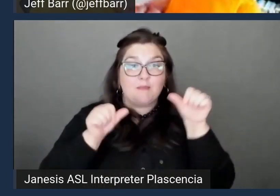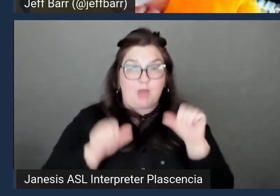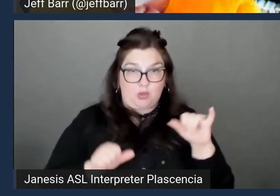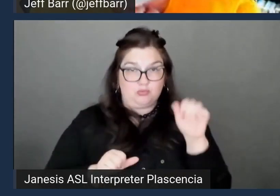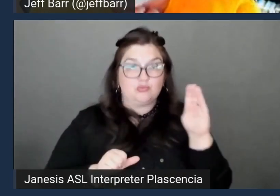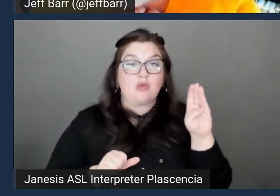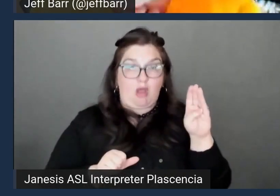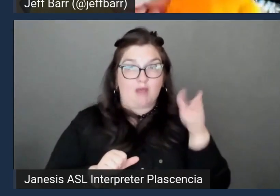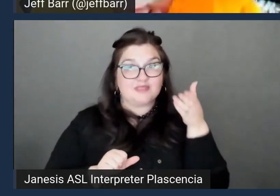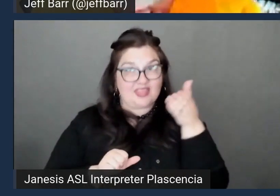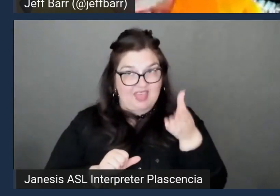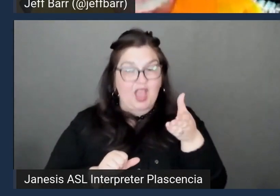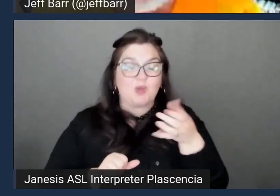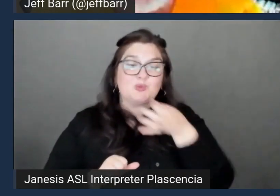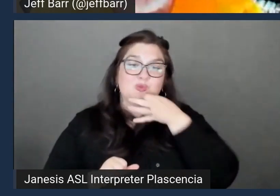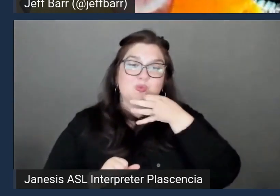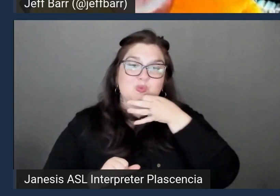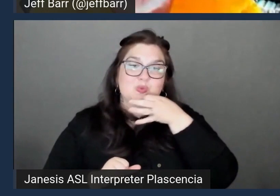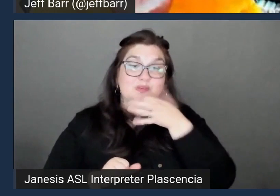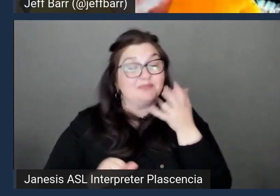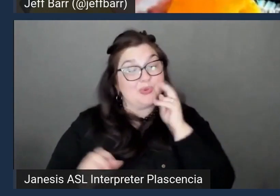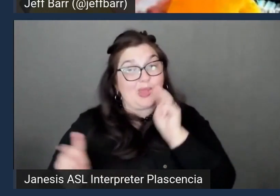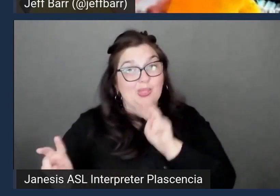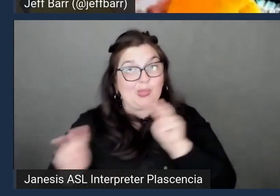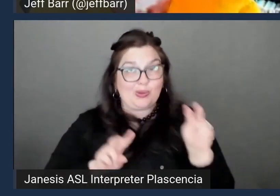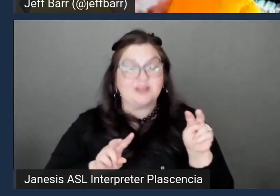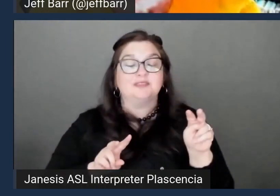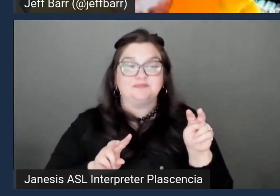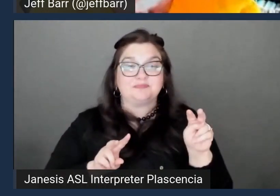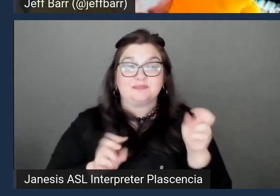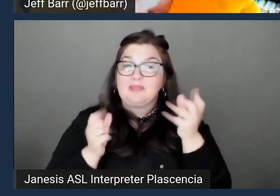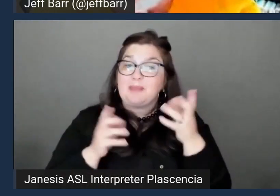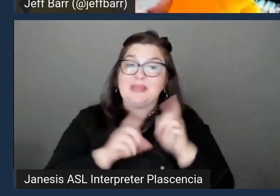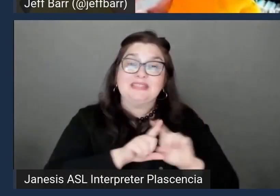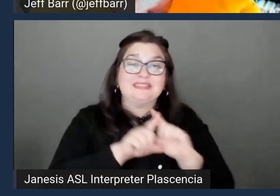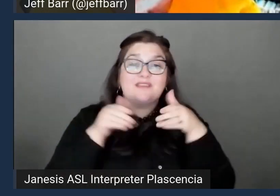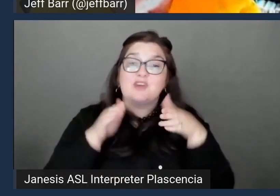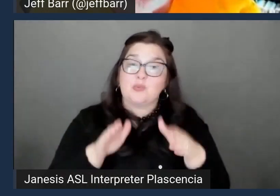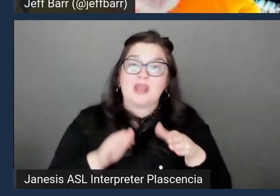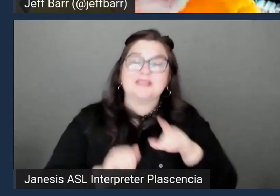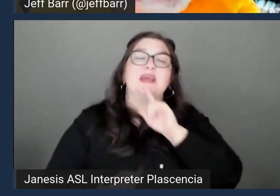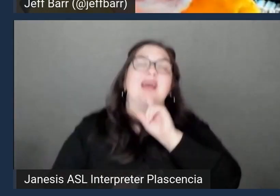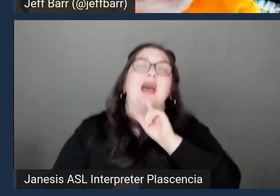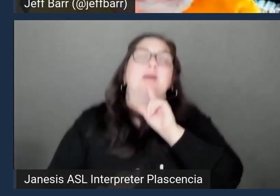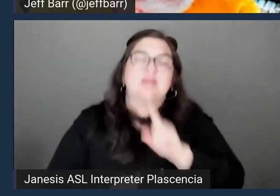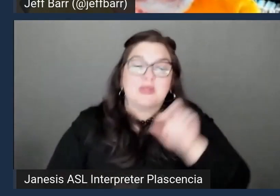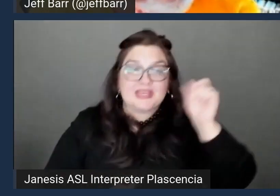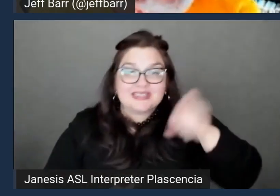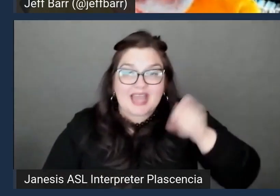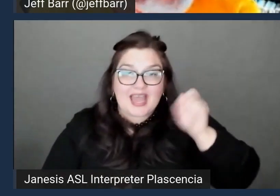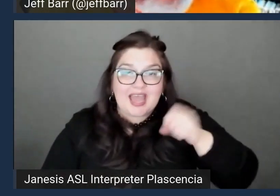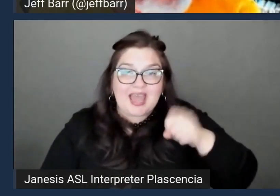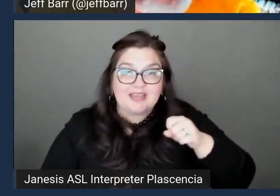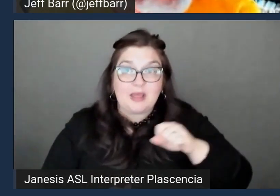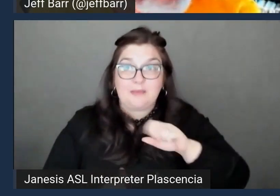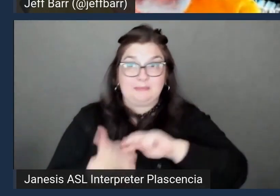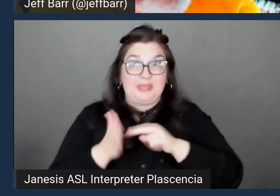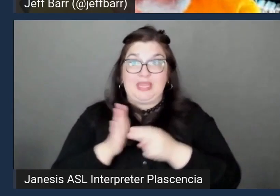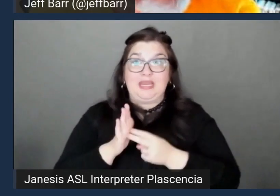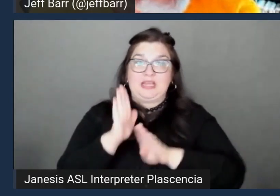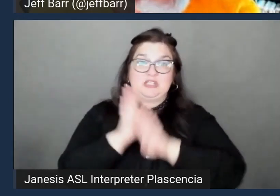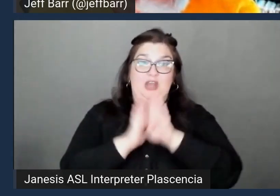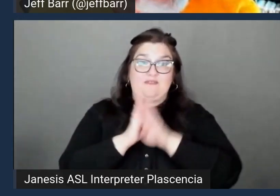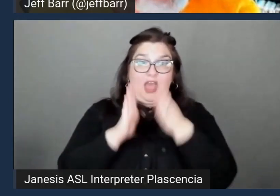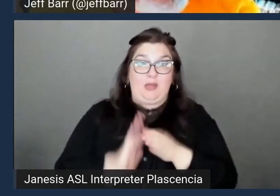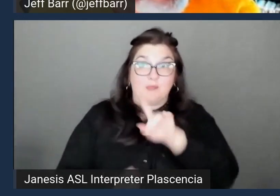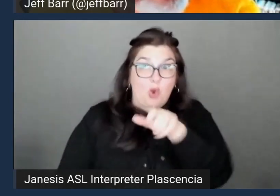look over there as well. So there's a bunch of different ways, but absolutely, if you're interested, and you don't have to be just a developer, by the way, we're